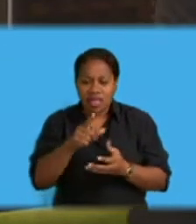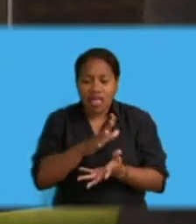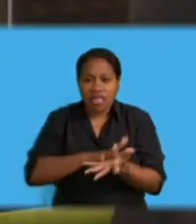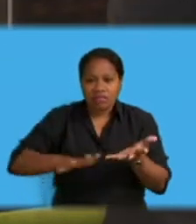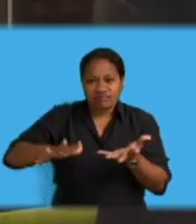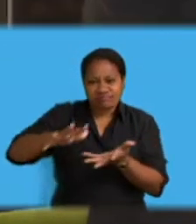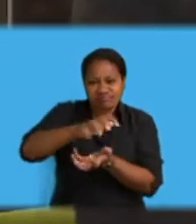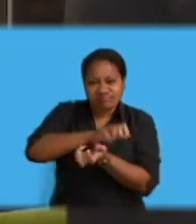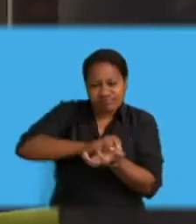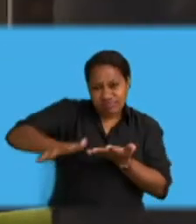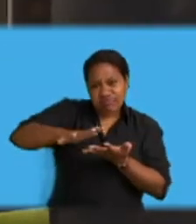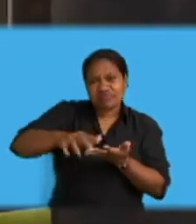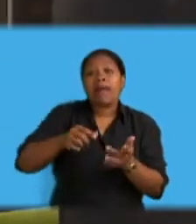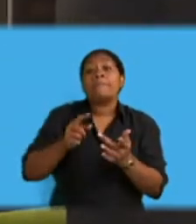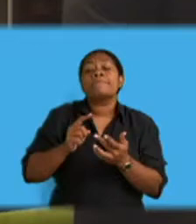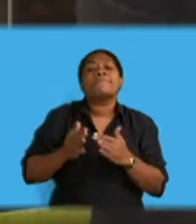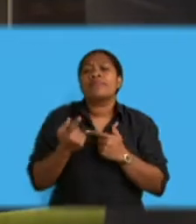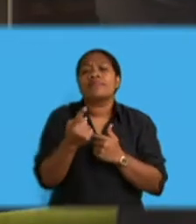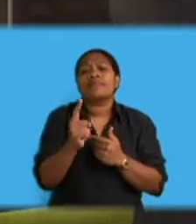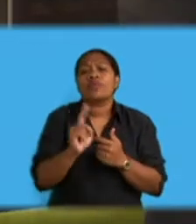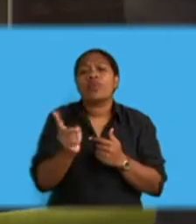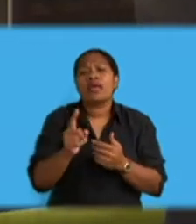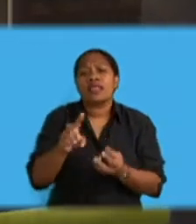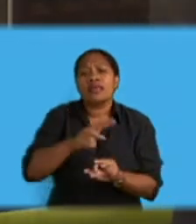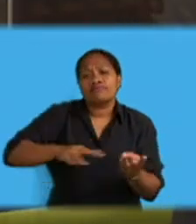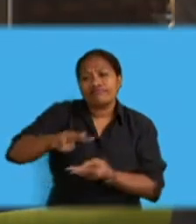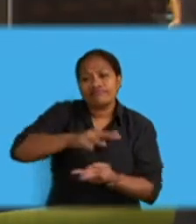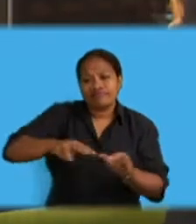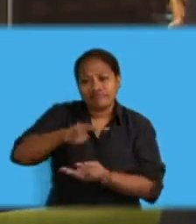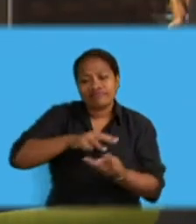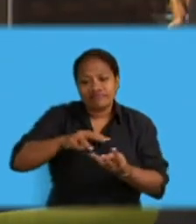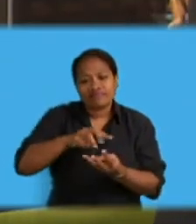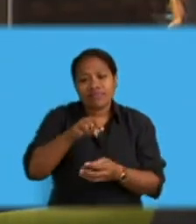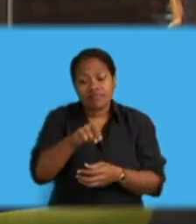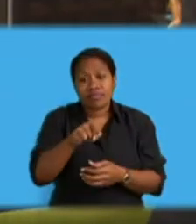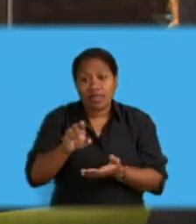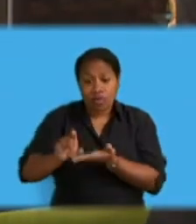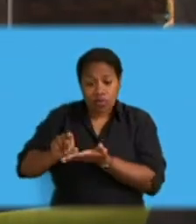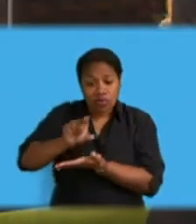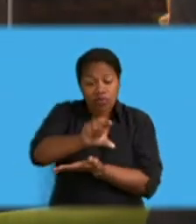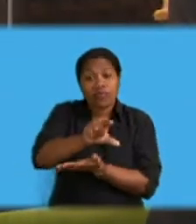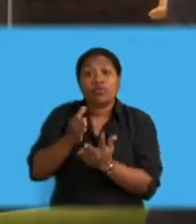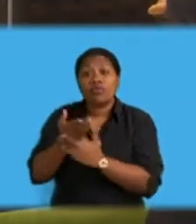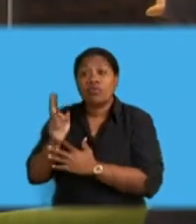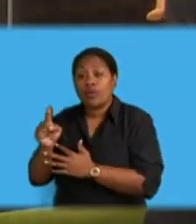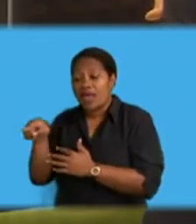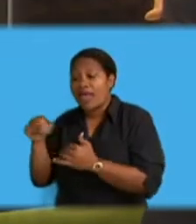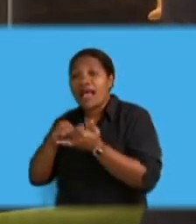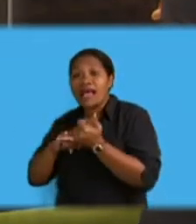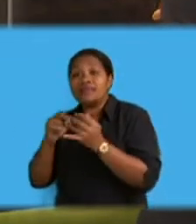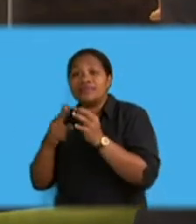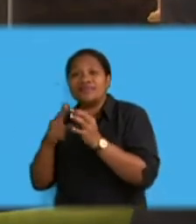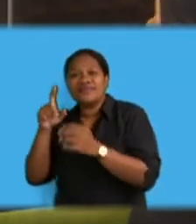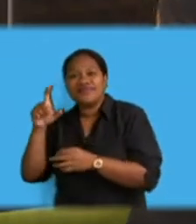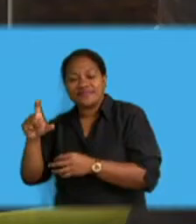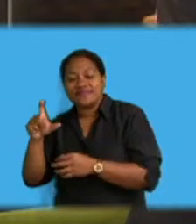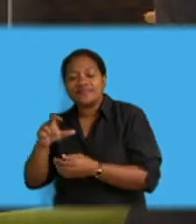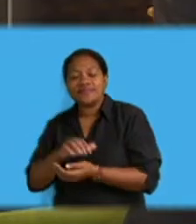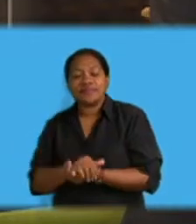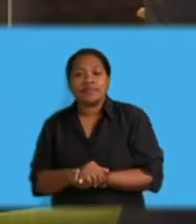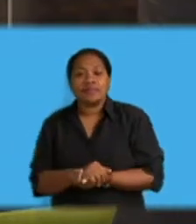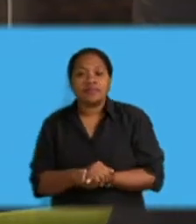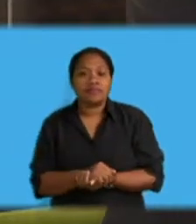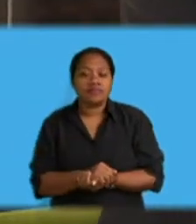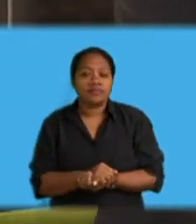WASH program is funded by the European Union through SPC. A total of 32 schools were identified to be assisted under this